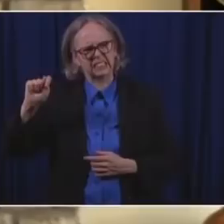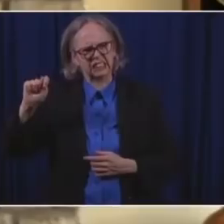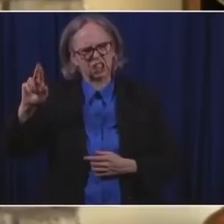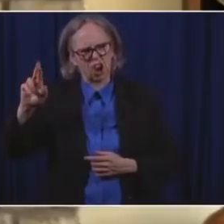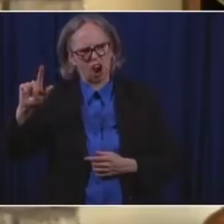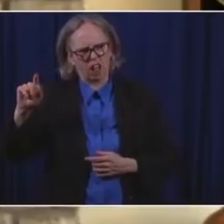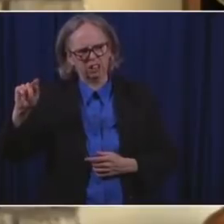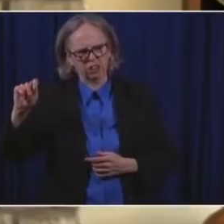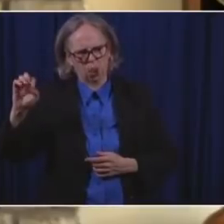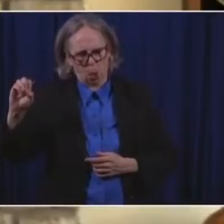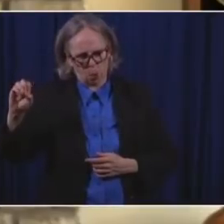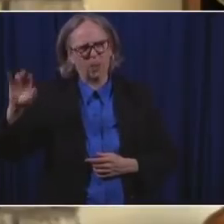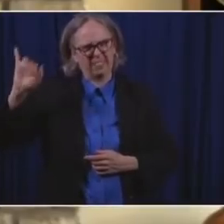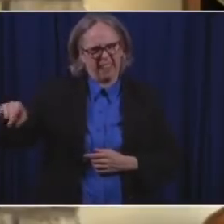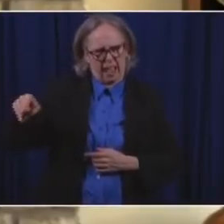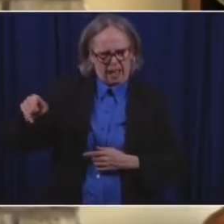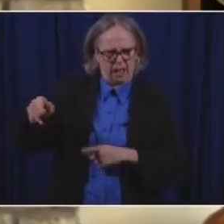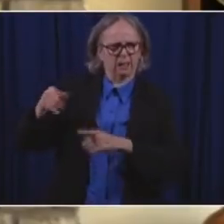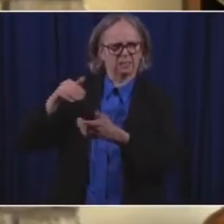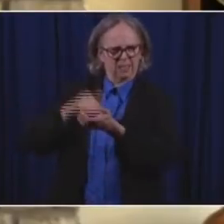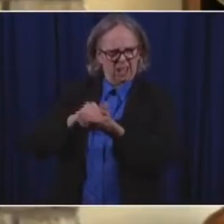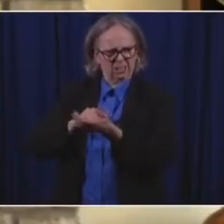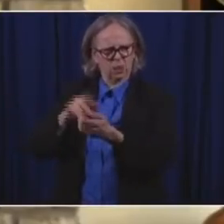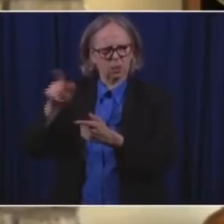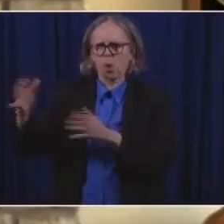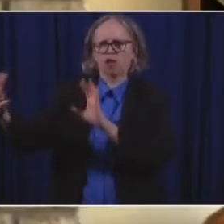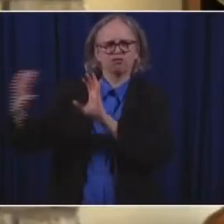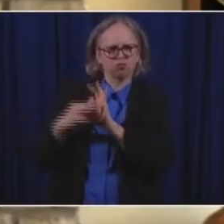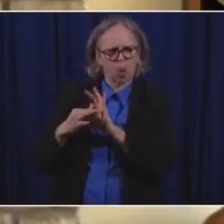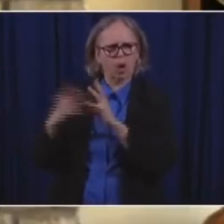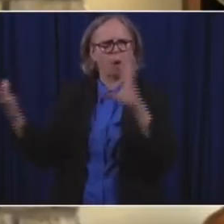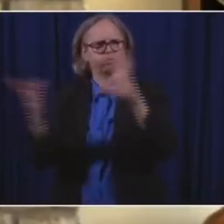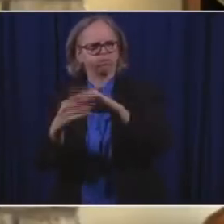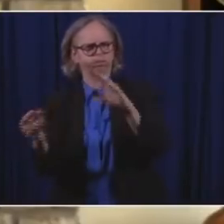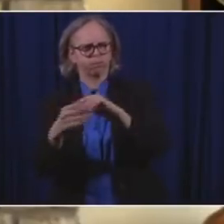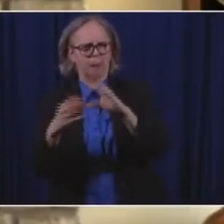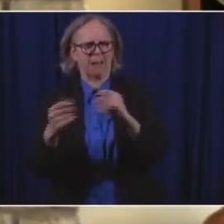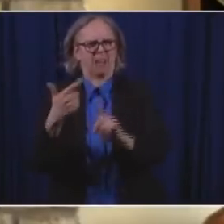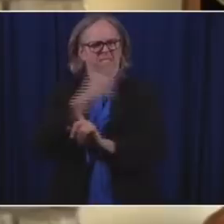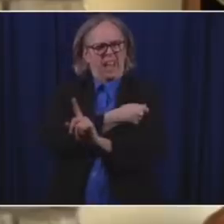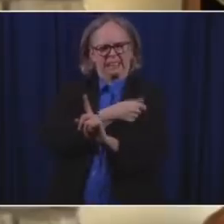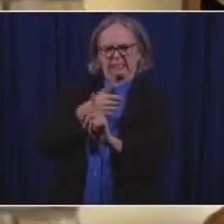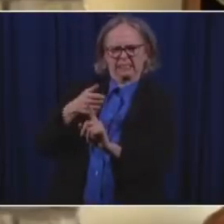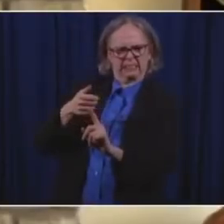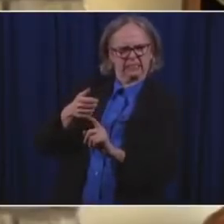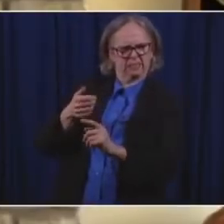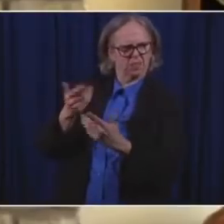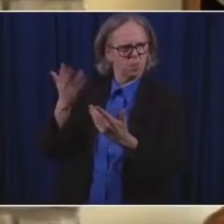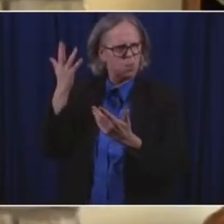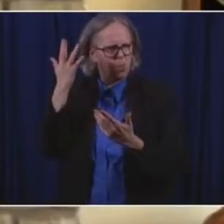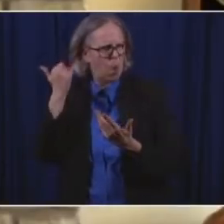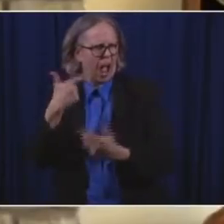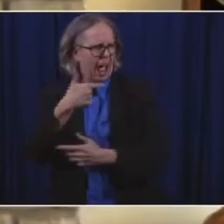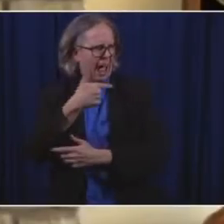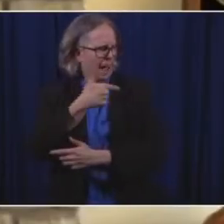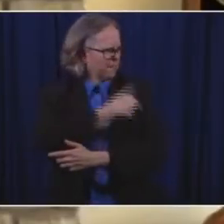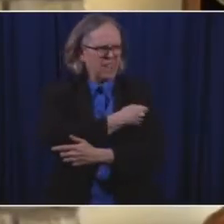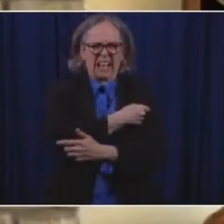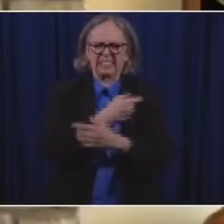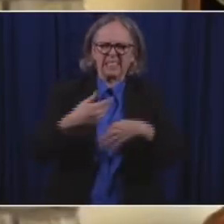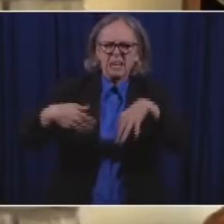us and really talk about vaccines, why they're important to our work to eradicate the